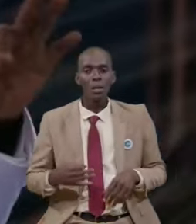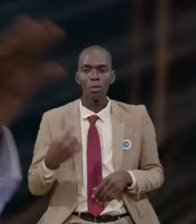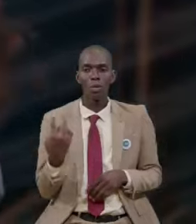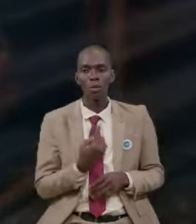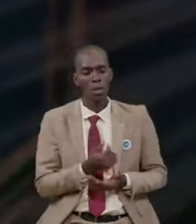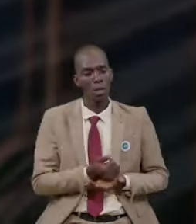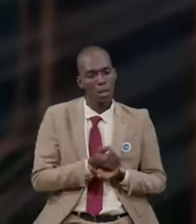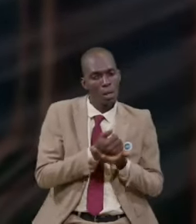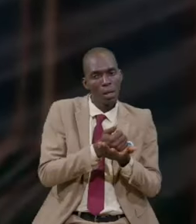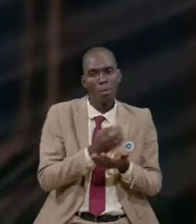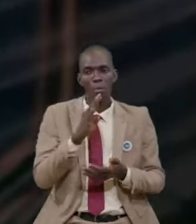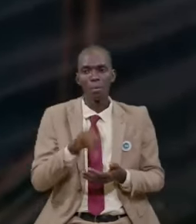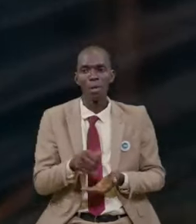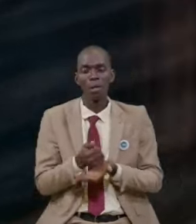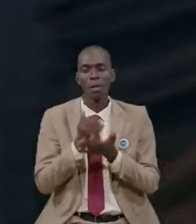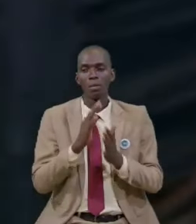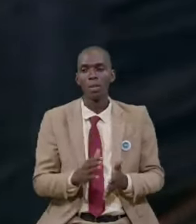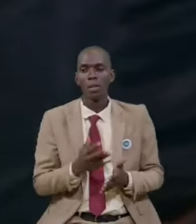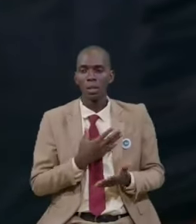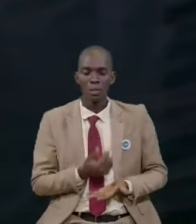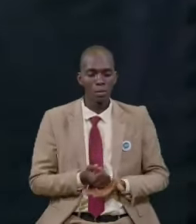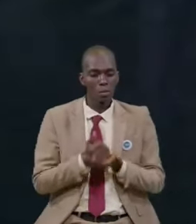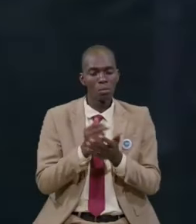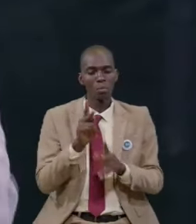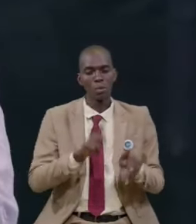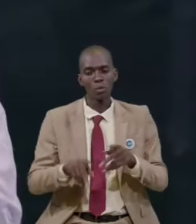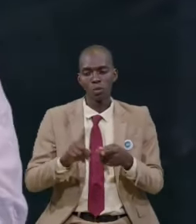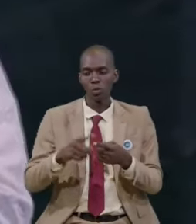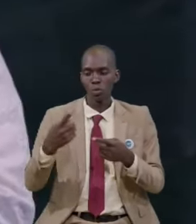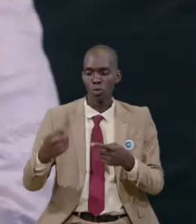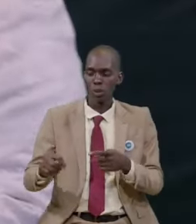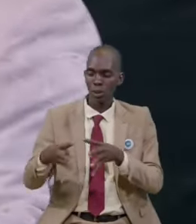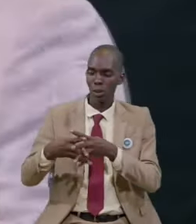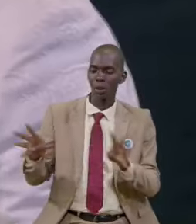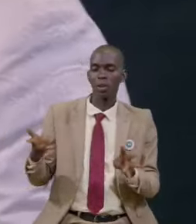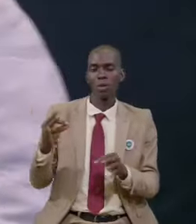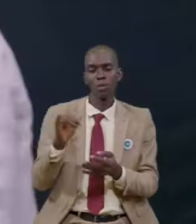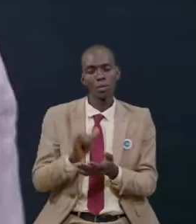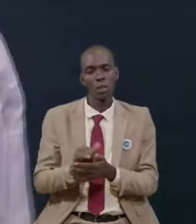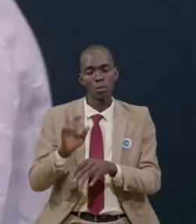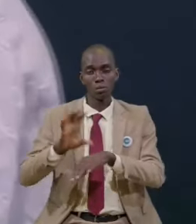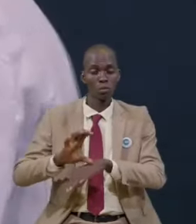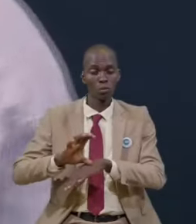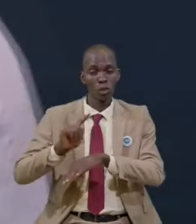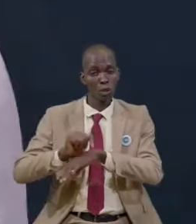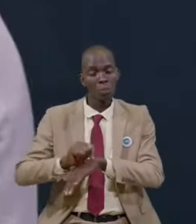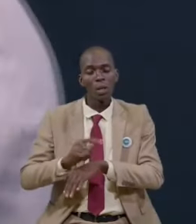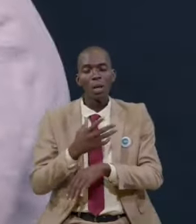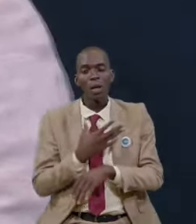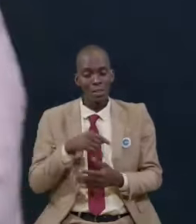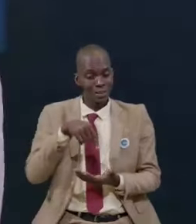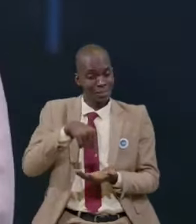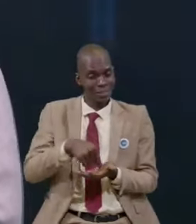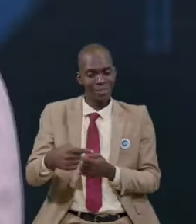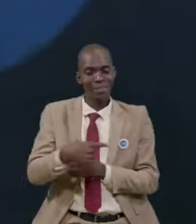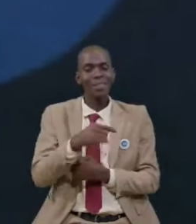the gate of the temple. And on this day, that's what you call a memorable day, a never to